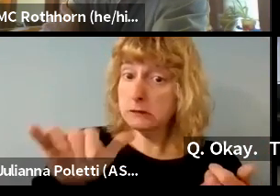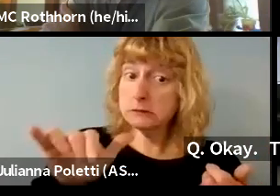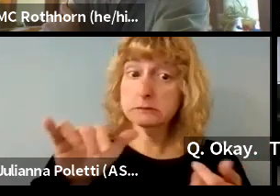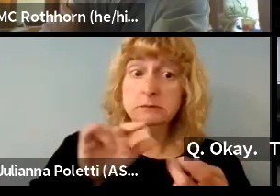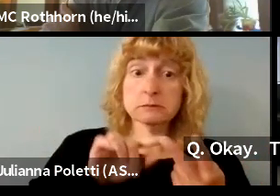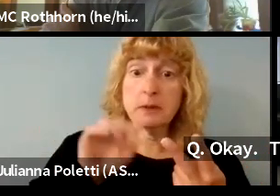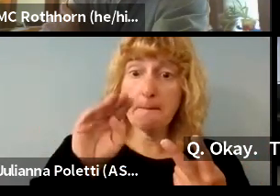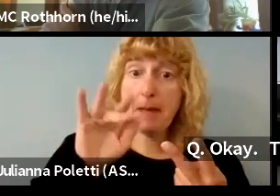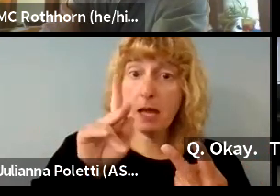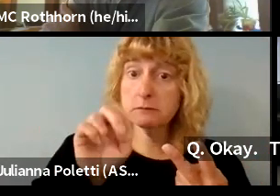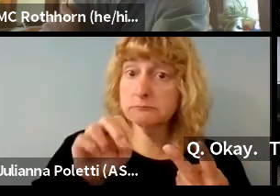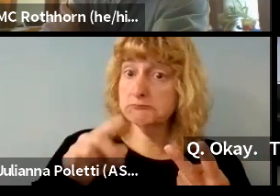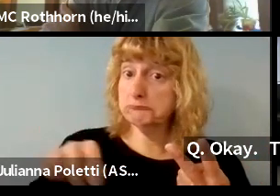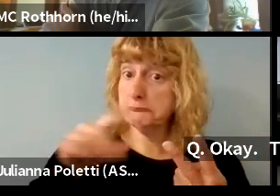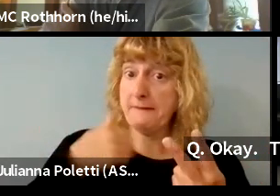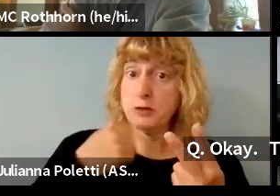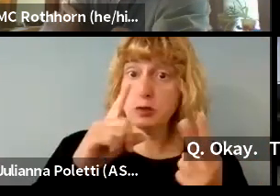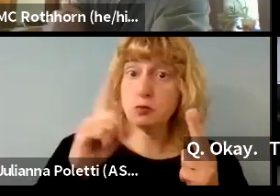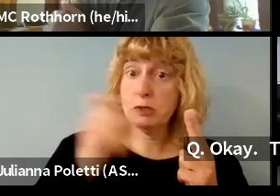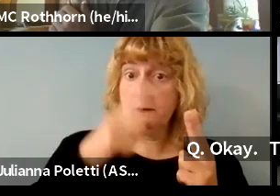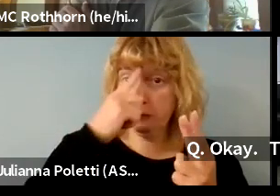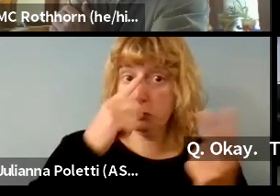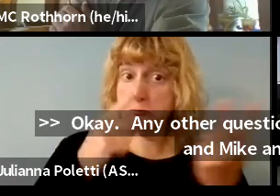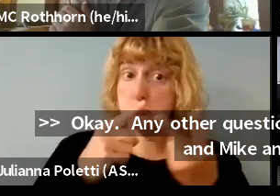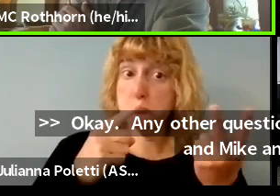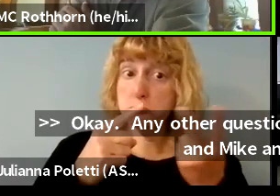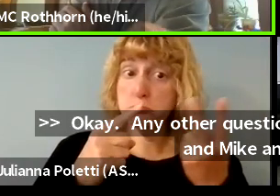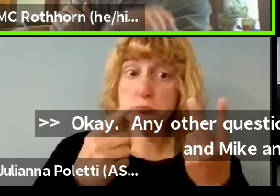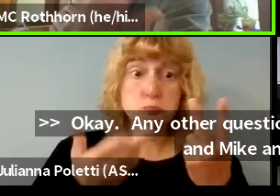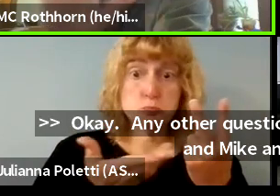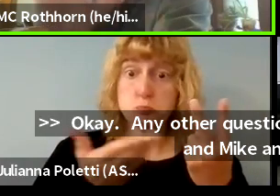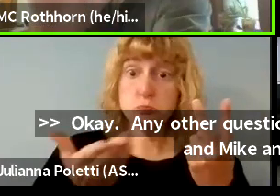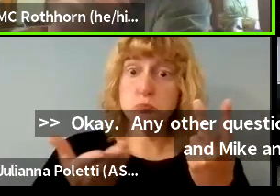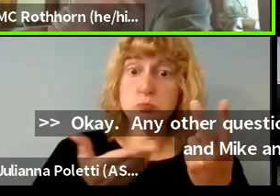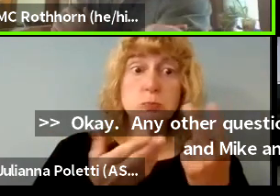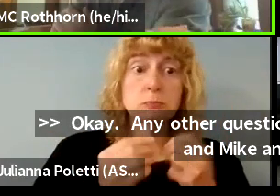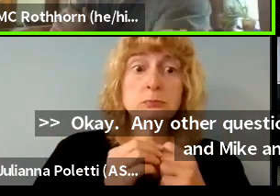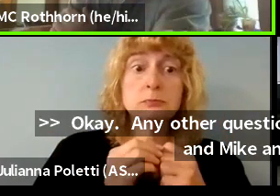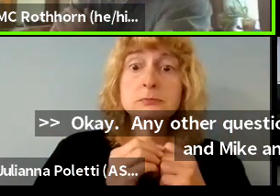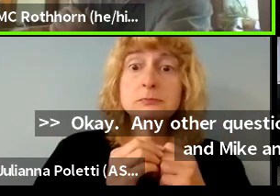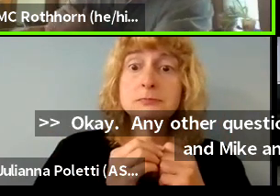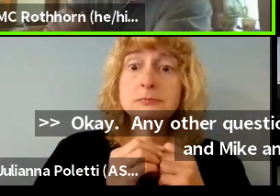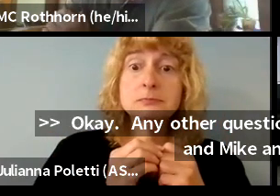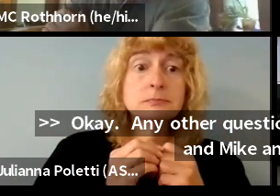Mike, or Mike? All right, Just some